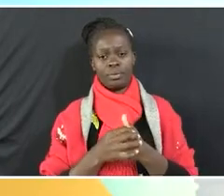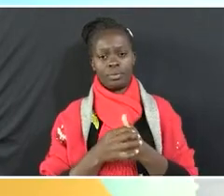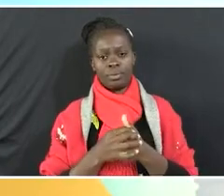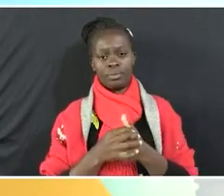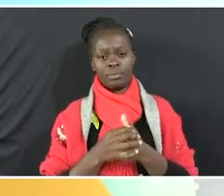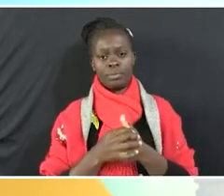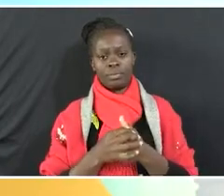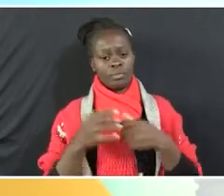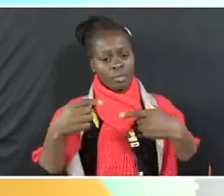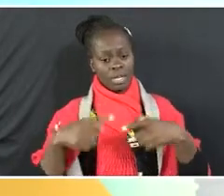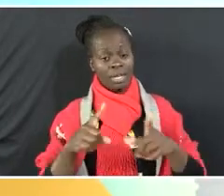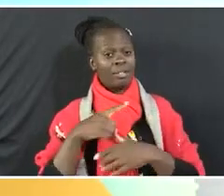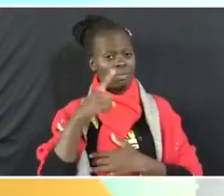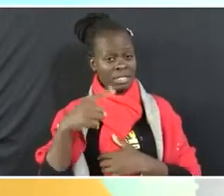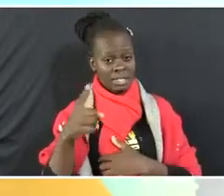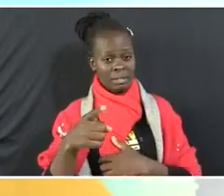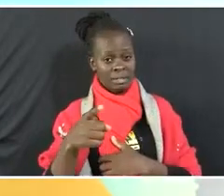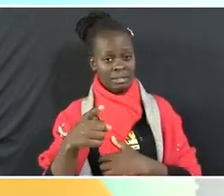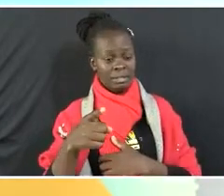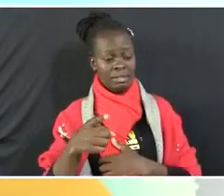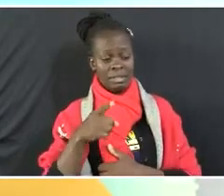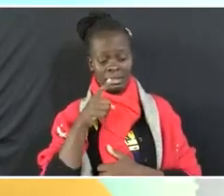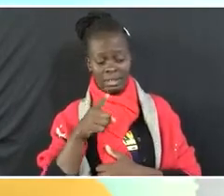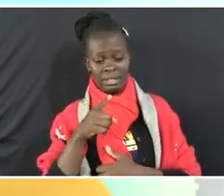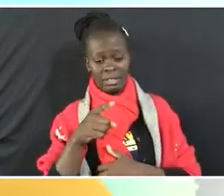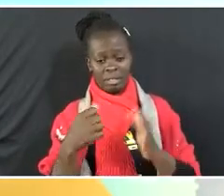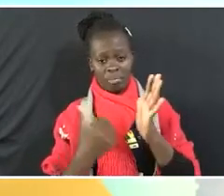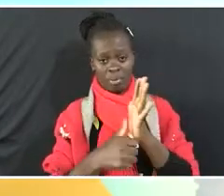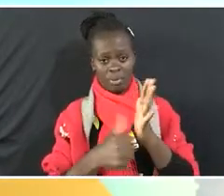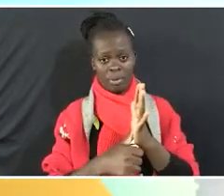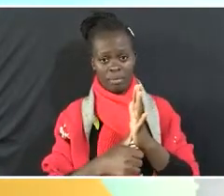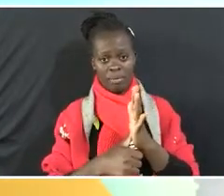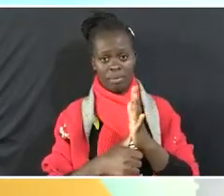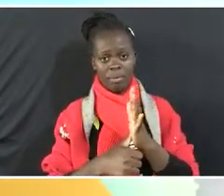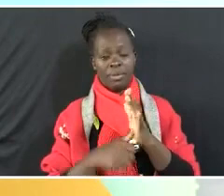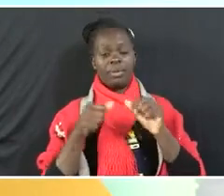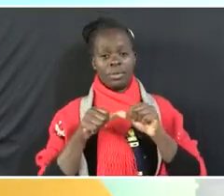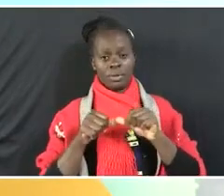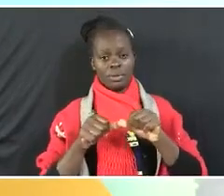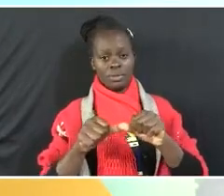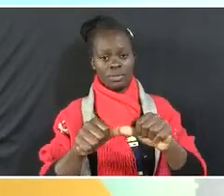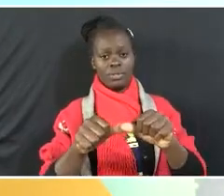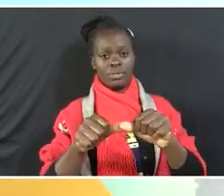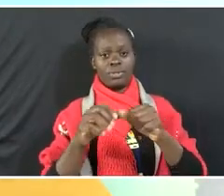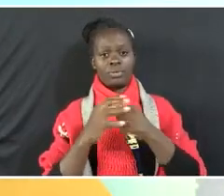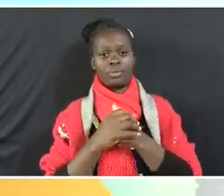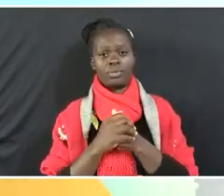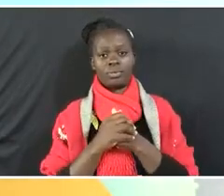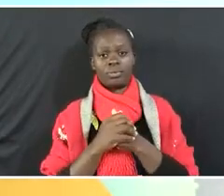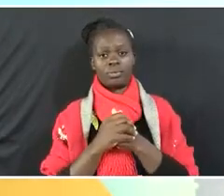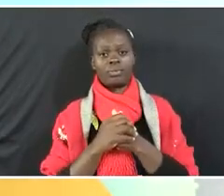And let me tell you, it is going to catch up with you. The Bible says in